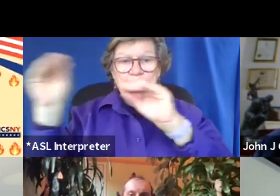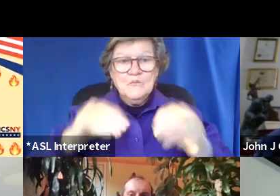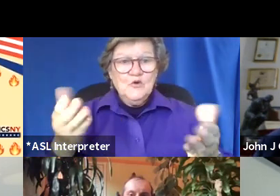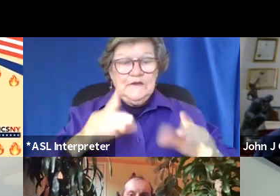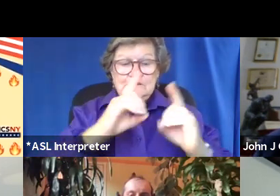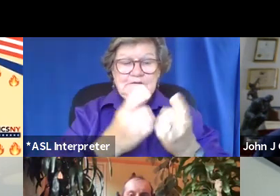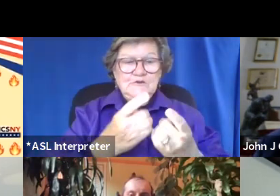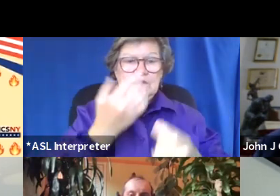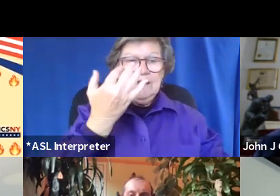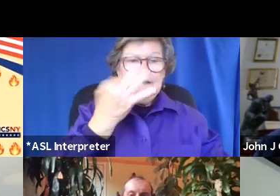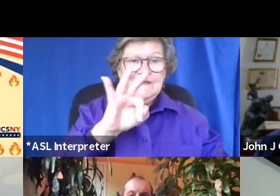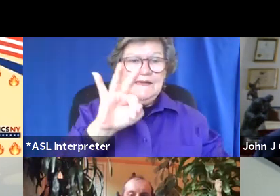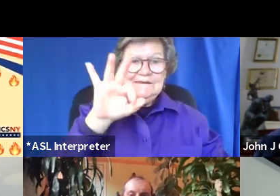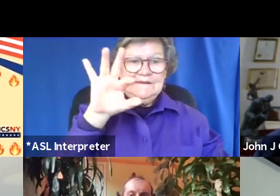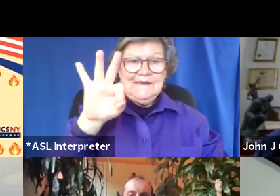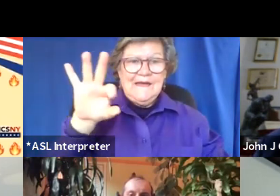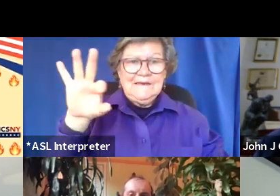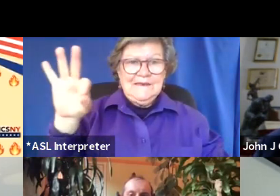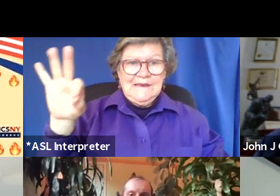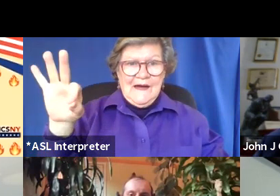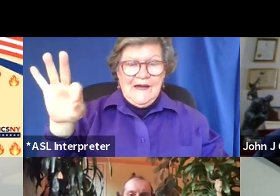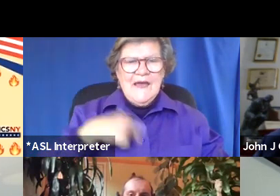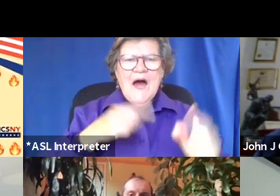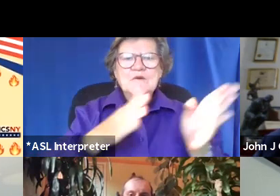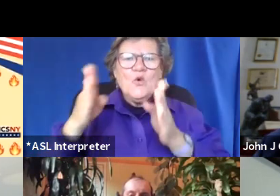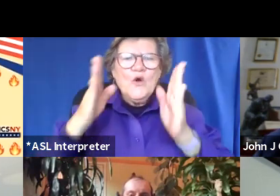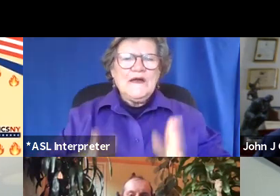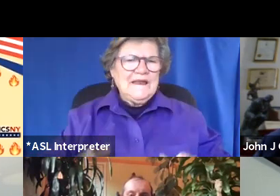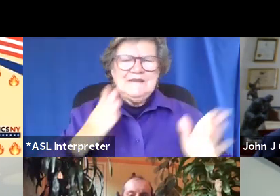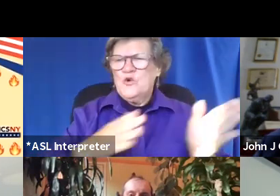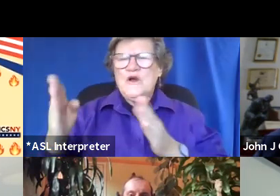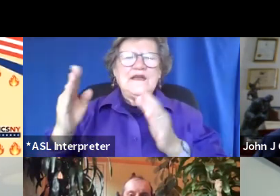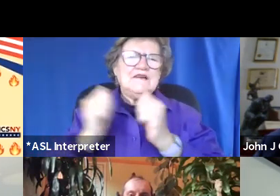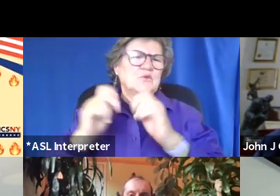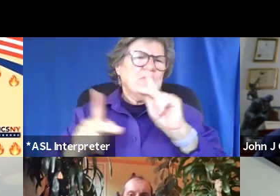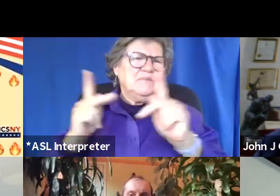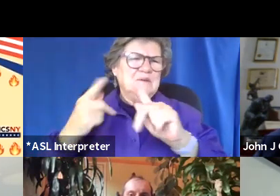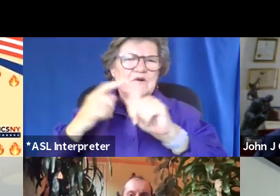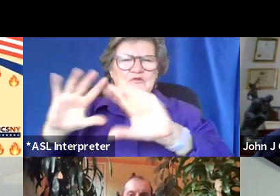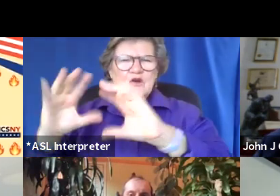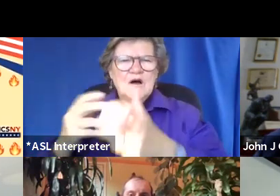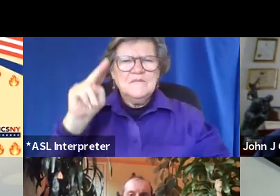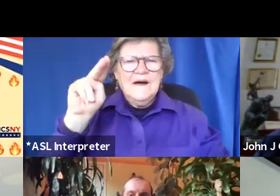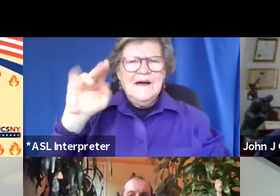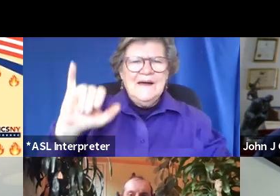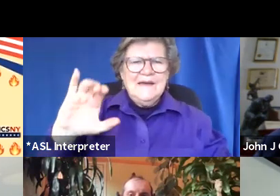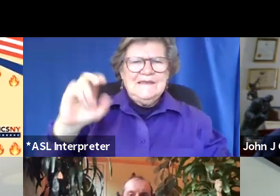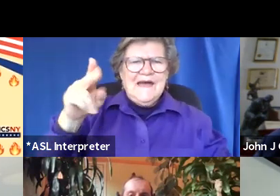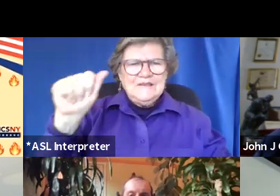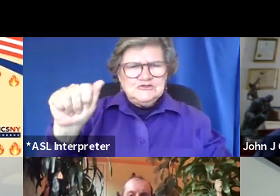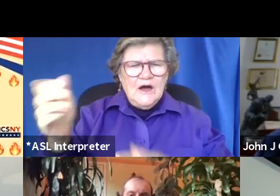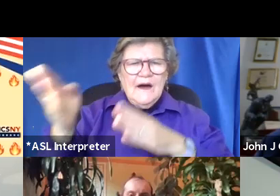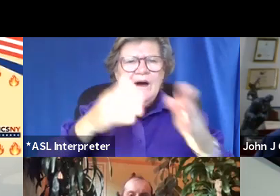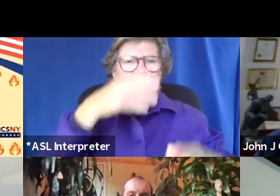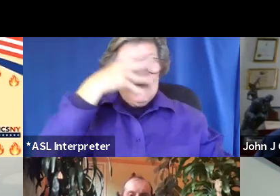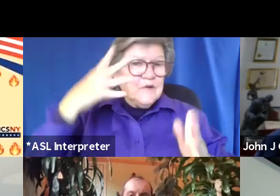an active community organizer, organizing with people from all walks of life here, folks in NYCHA, immigrants, young people,